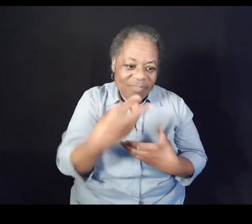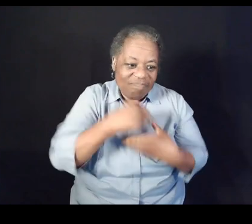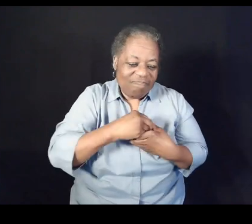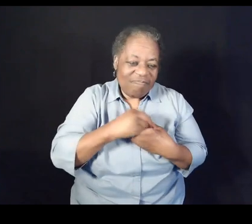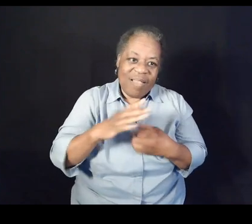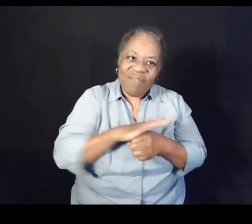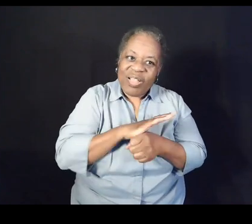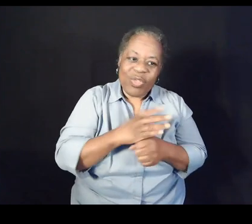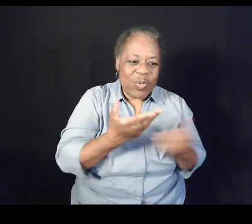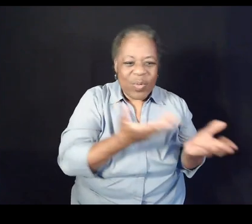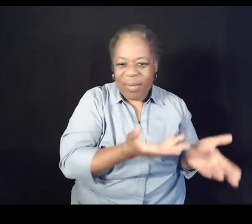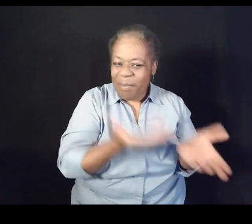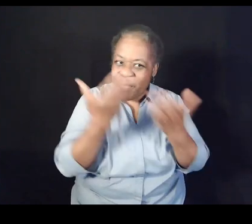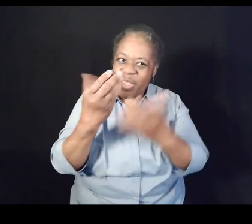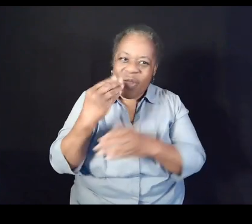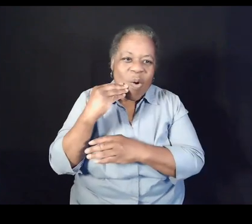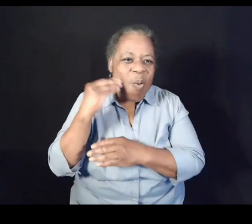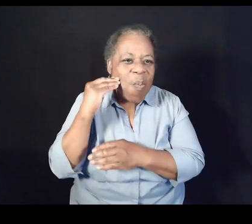home.